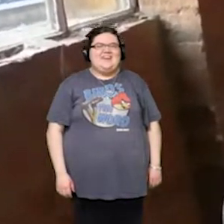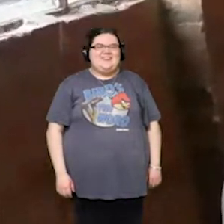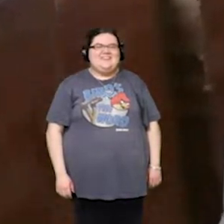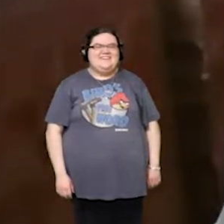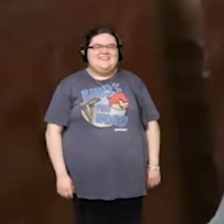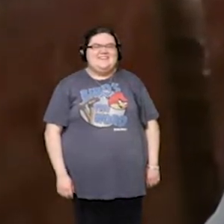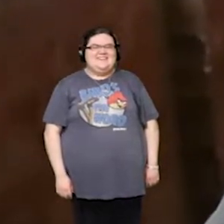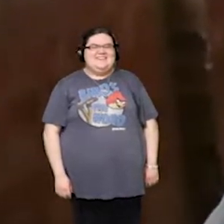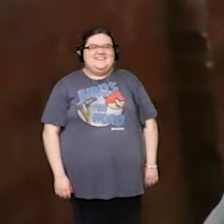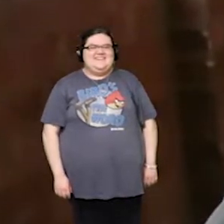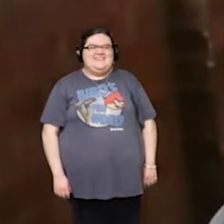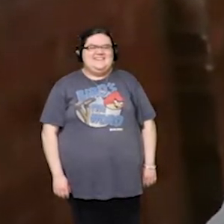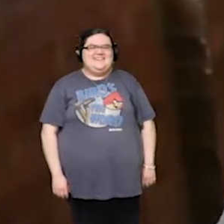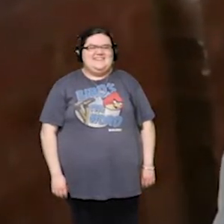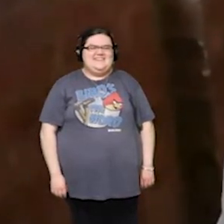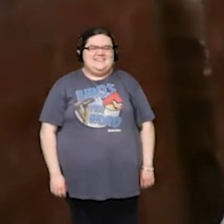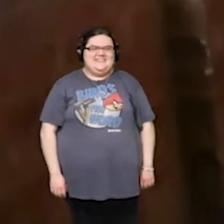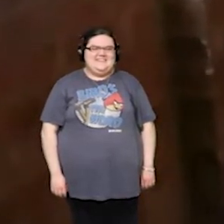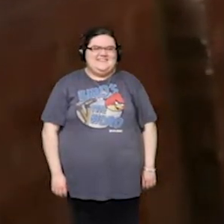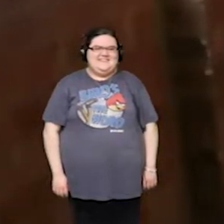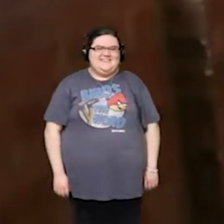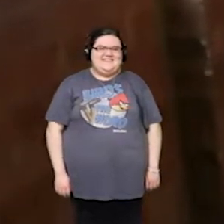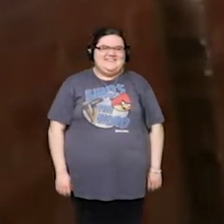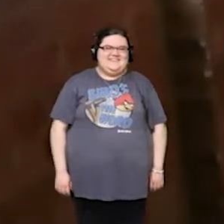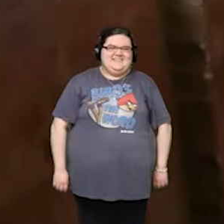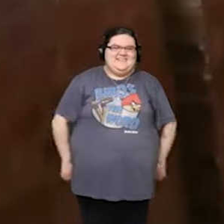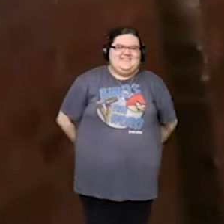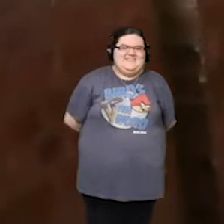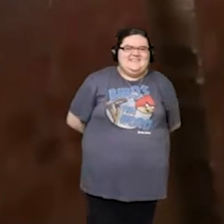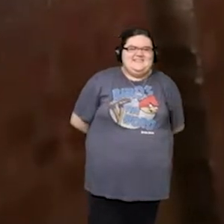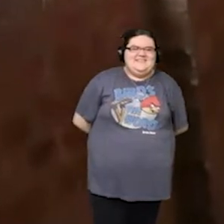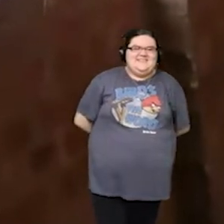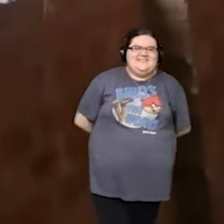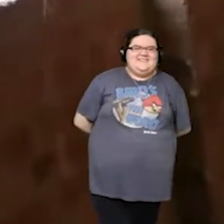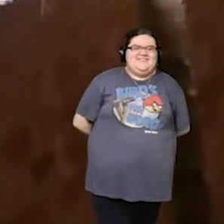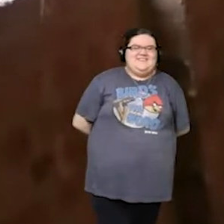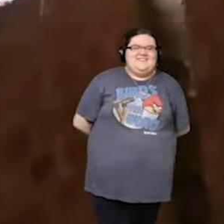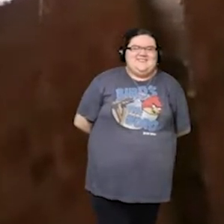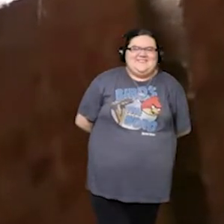you care. So yeah, that's I look like that guy from Dumb and Dumber.